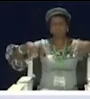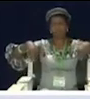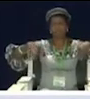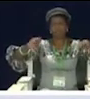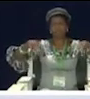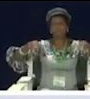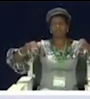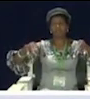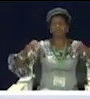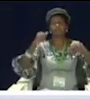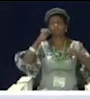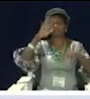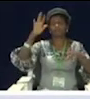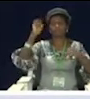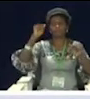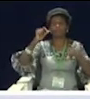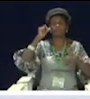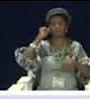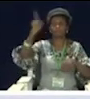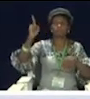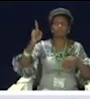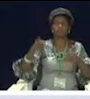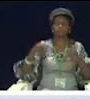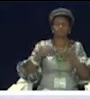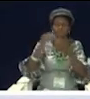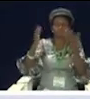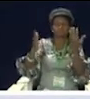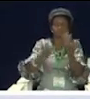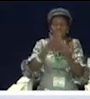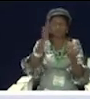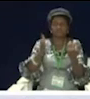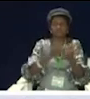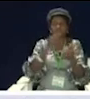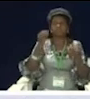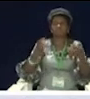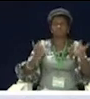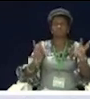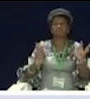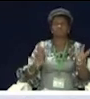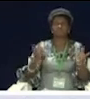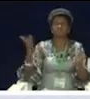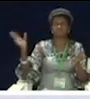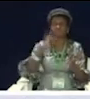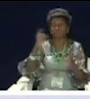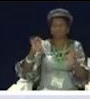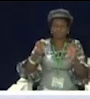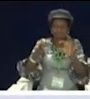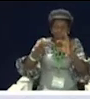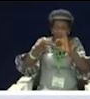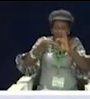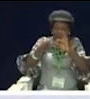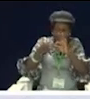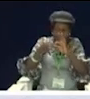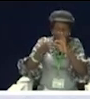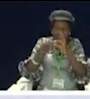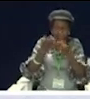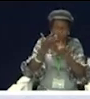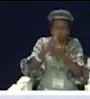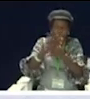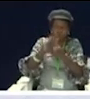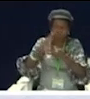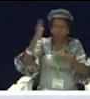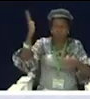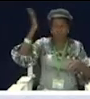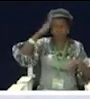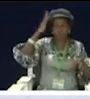understand, in the simple way. You see, there is a link between knowledge,